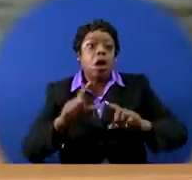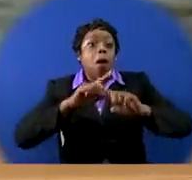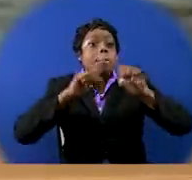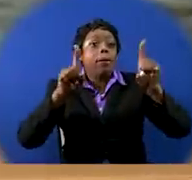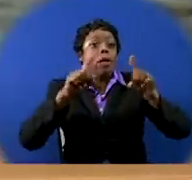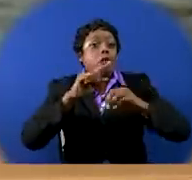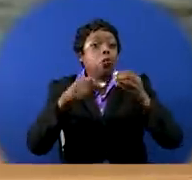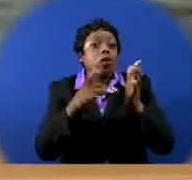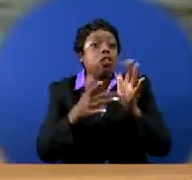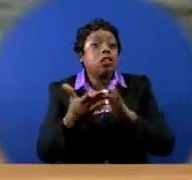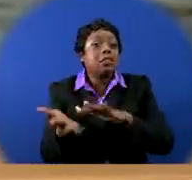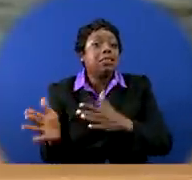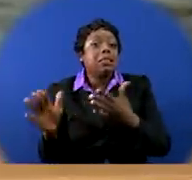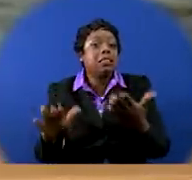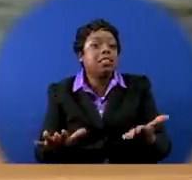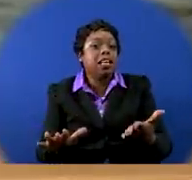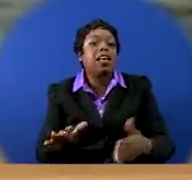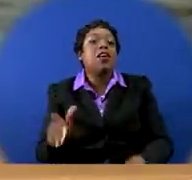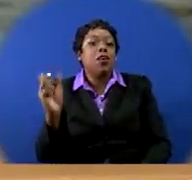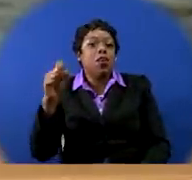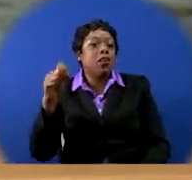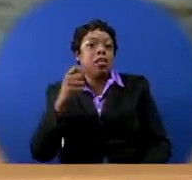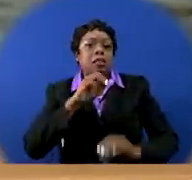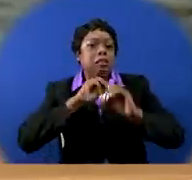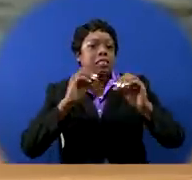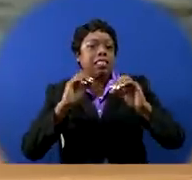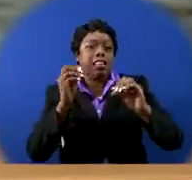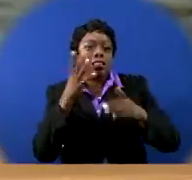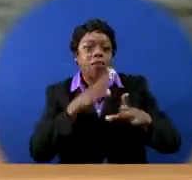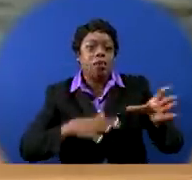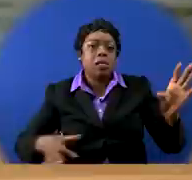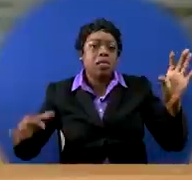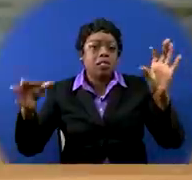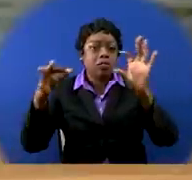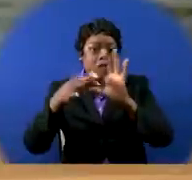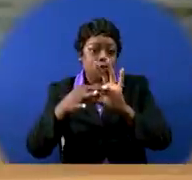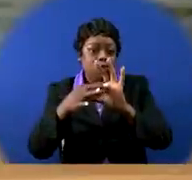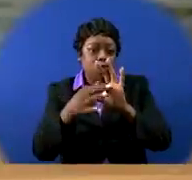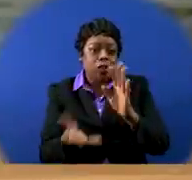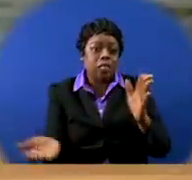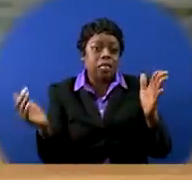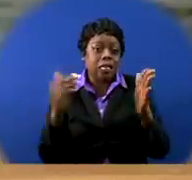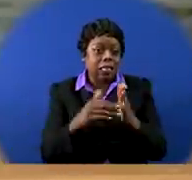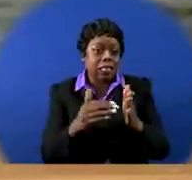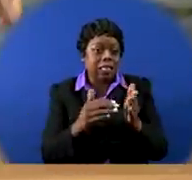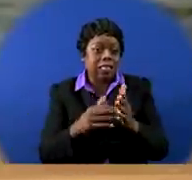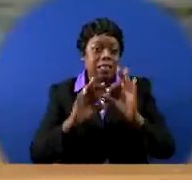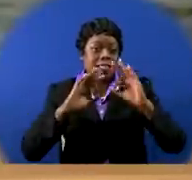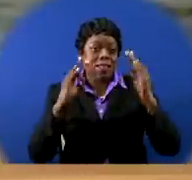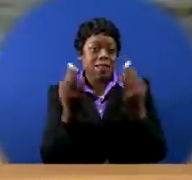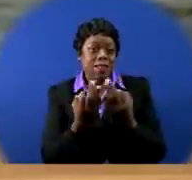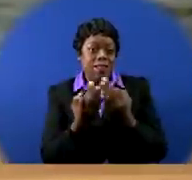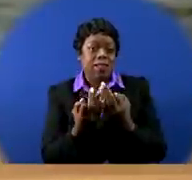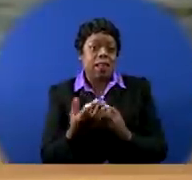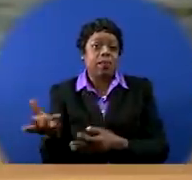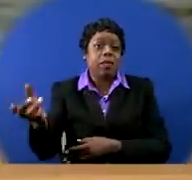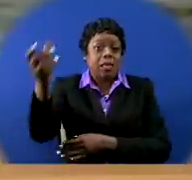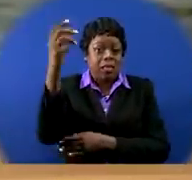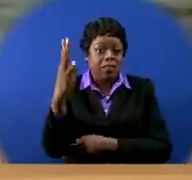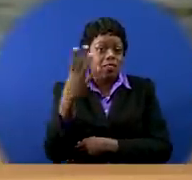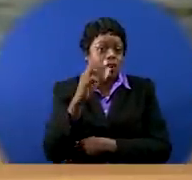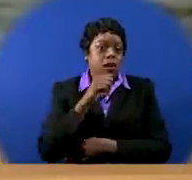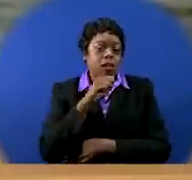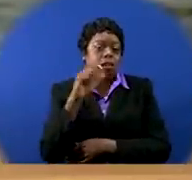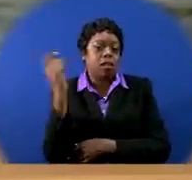death. Because none of us could be reclaimed. None of us could be re-brought back into the family of God had it not been for that Friday